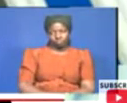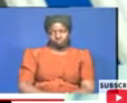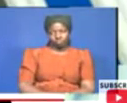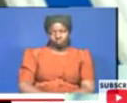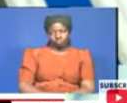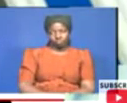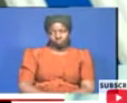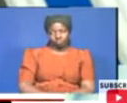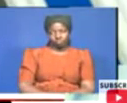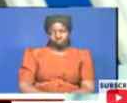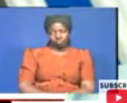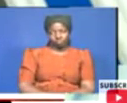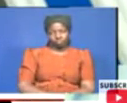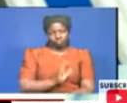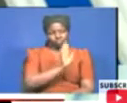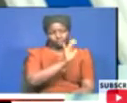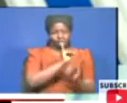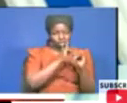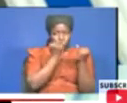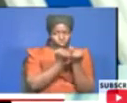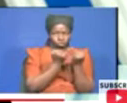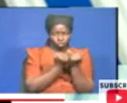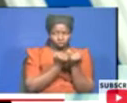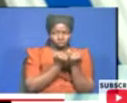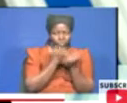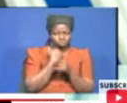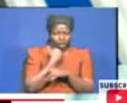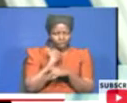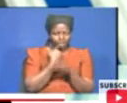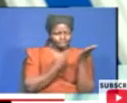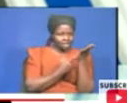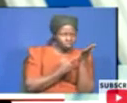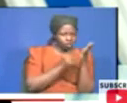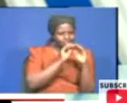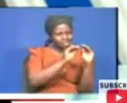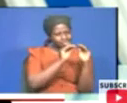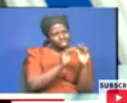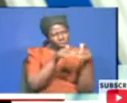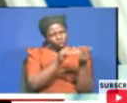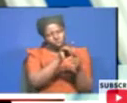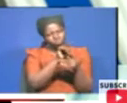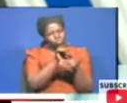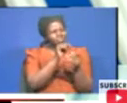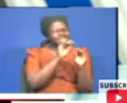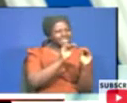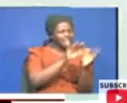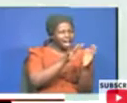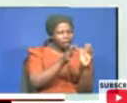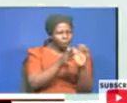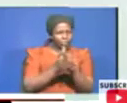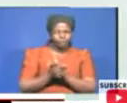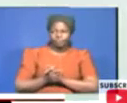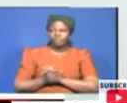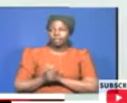in your institution? Are they, you know, technical courses, or what's your structure like? As I said